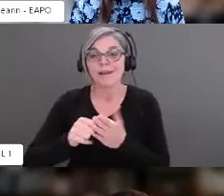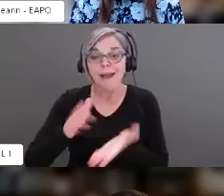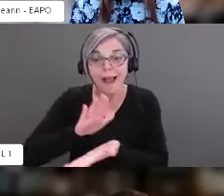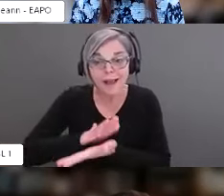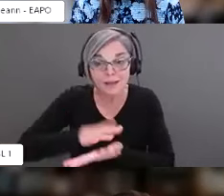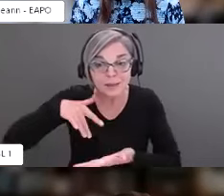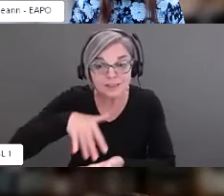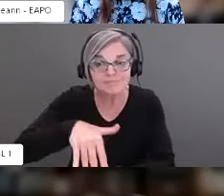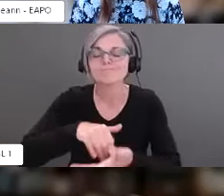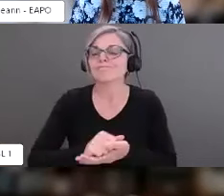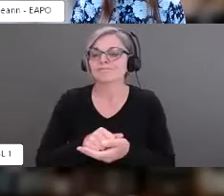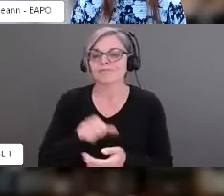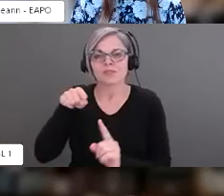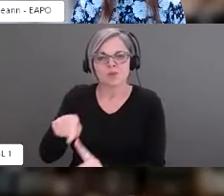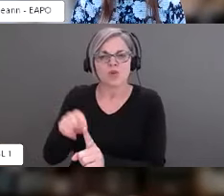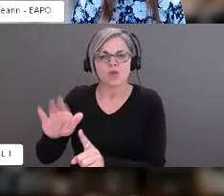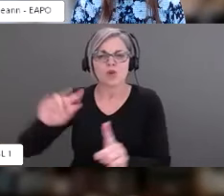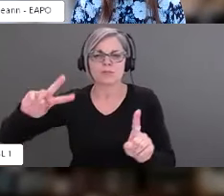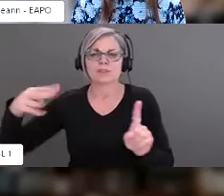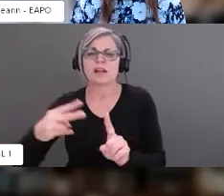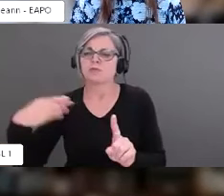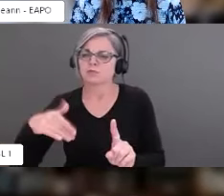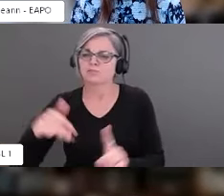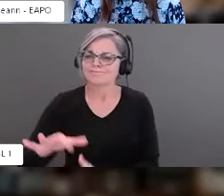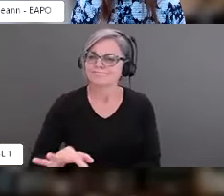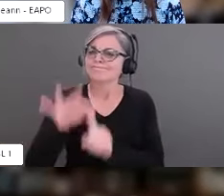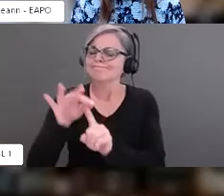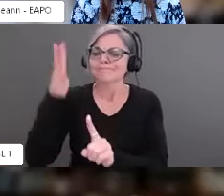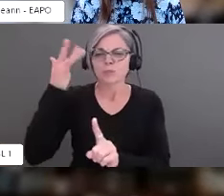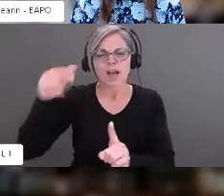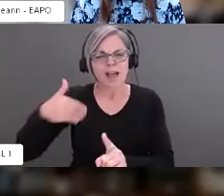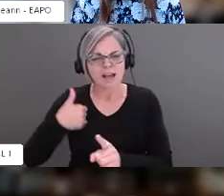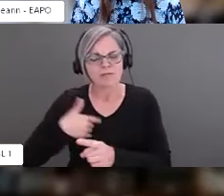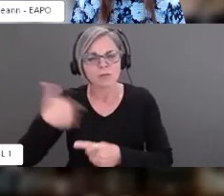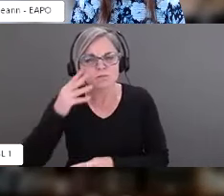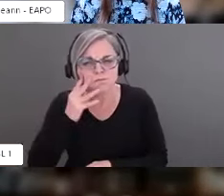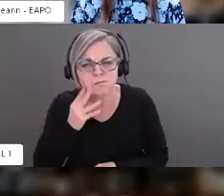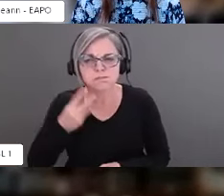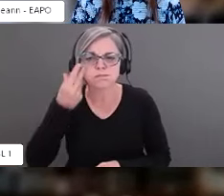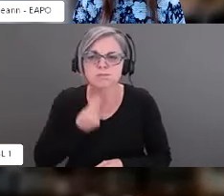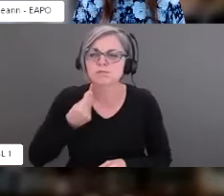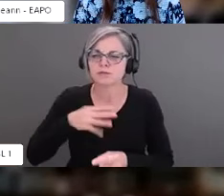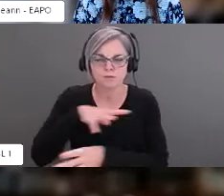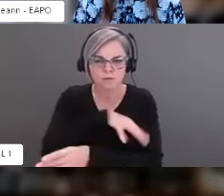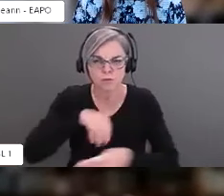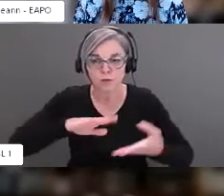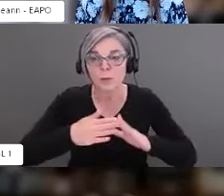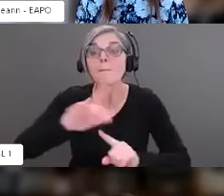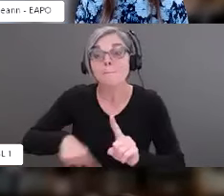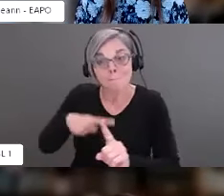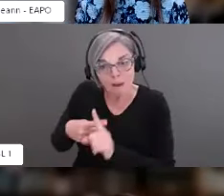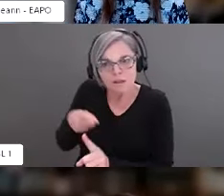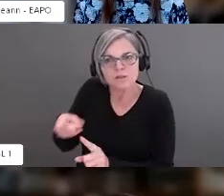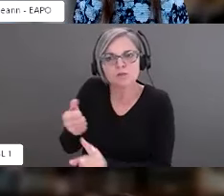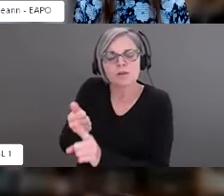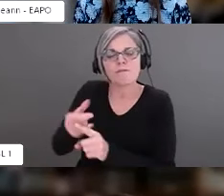is informed by her extensive experience in the community, including her role as a volunteer long-term care ombudsman.